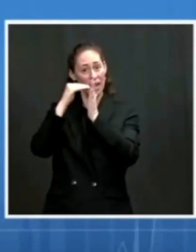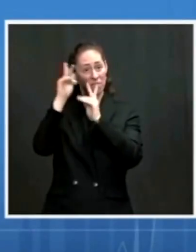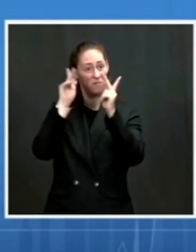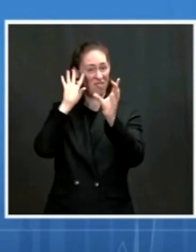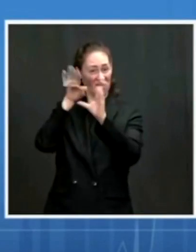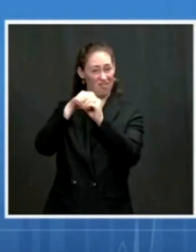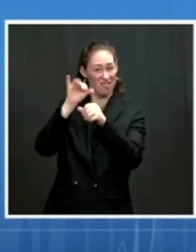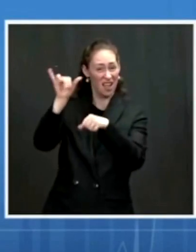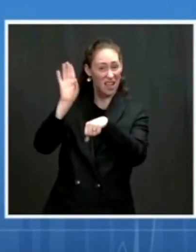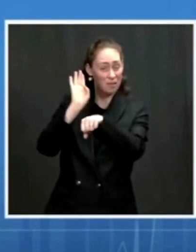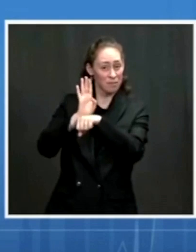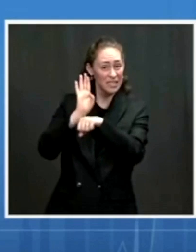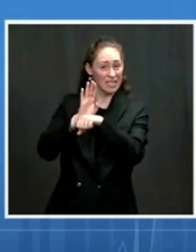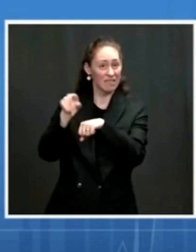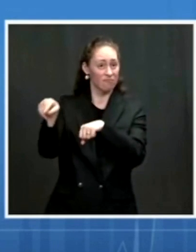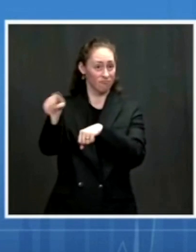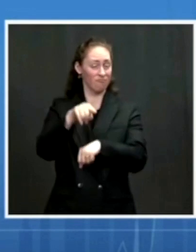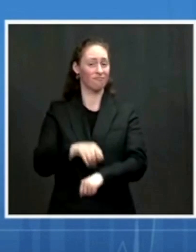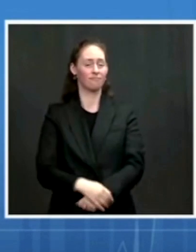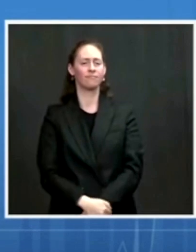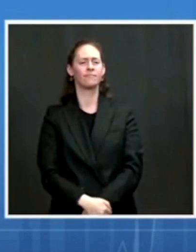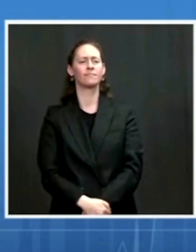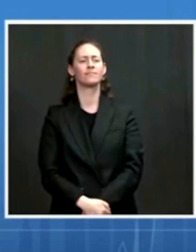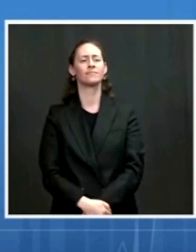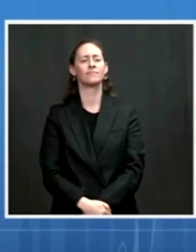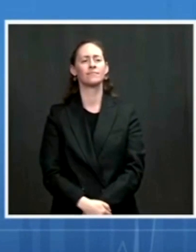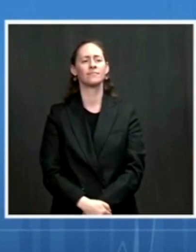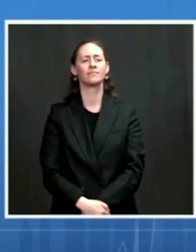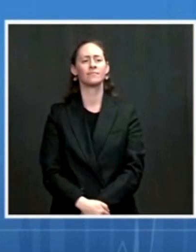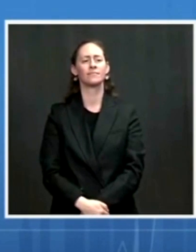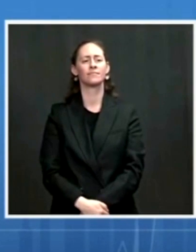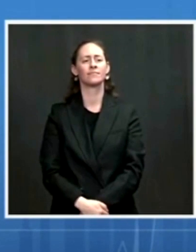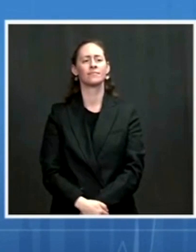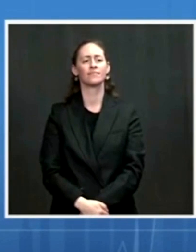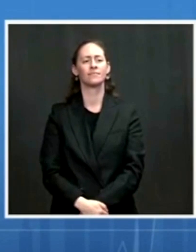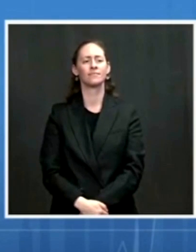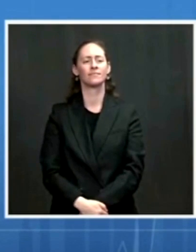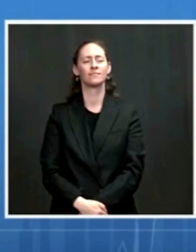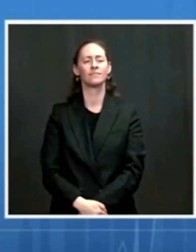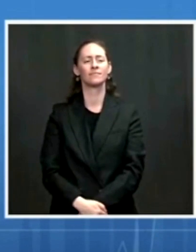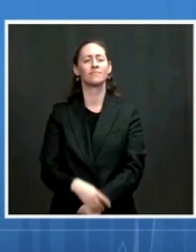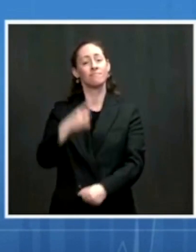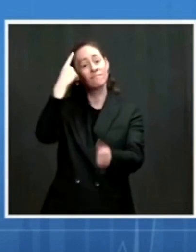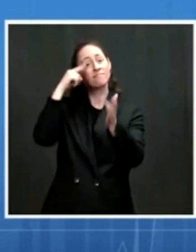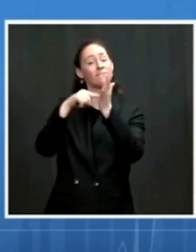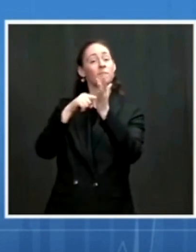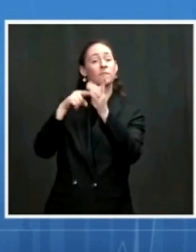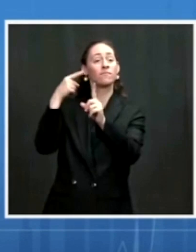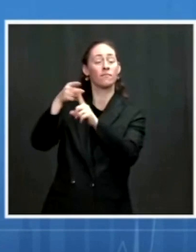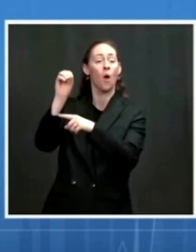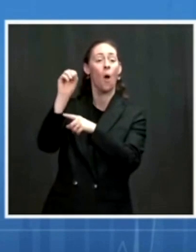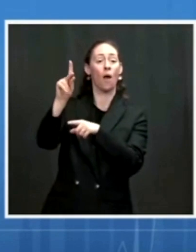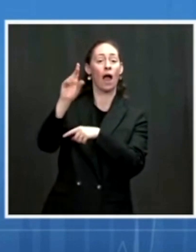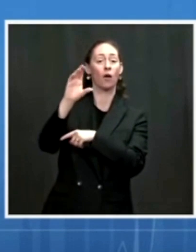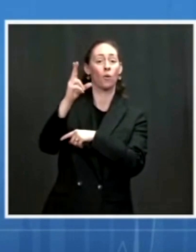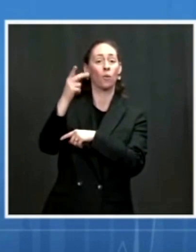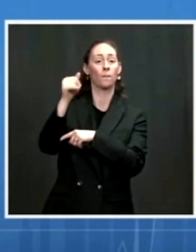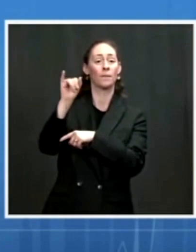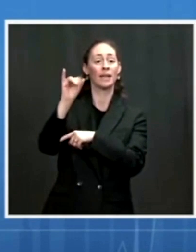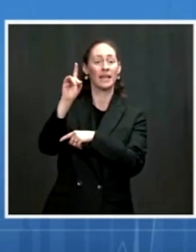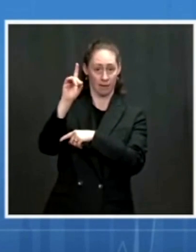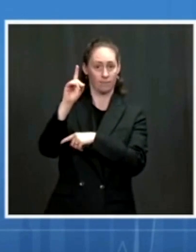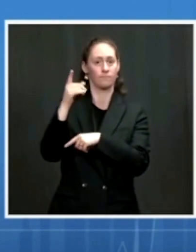According to one of the sites, OKCupid, people who display their vaccination status are